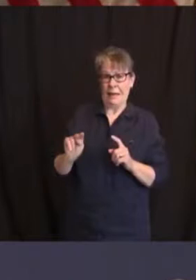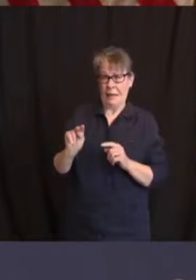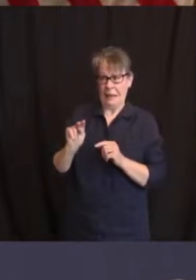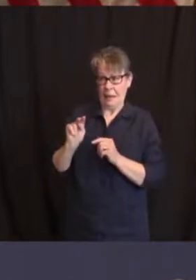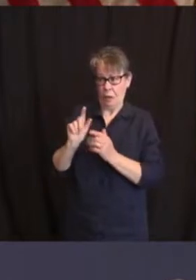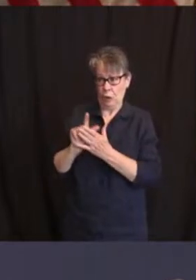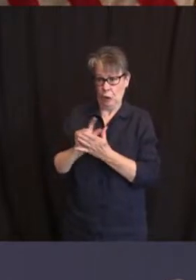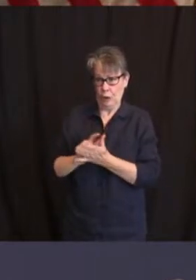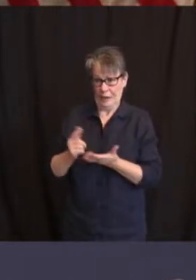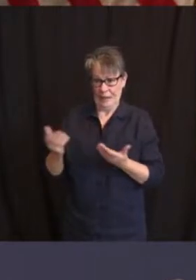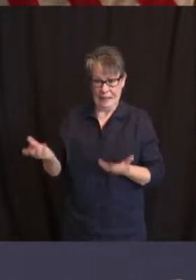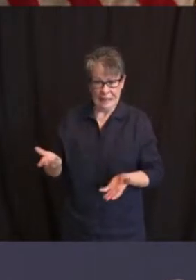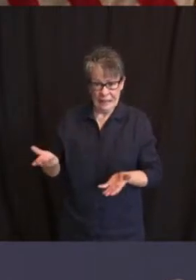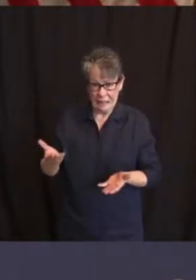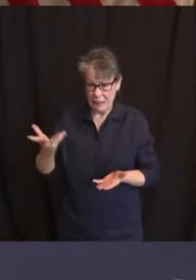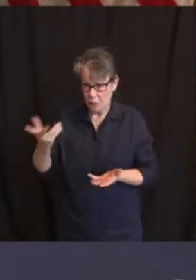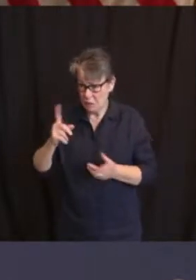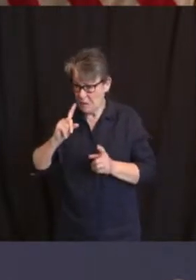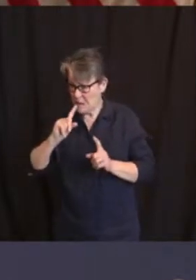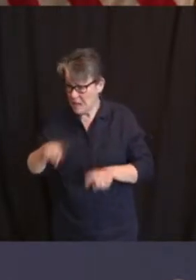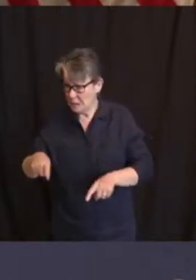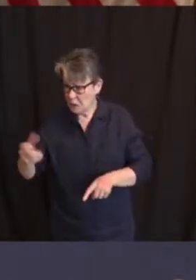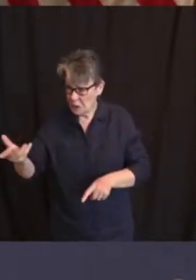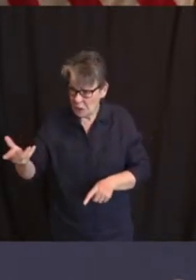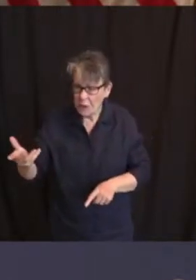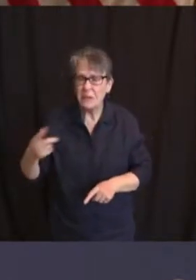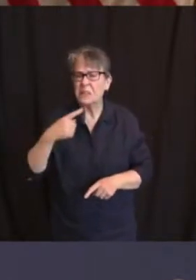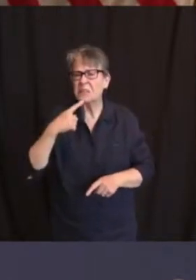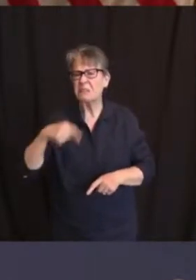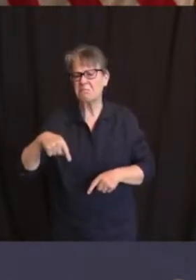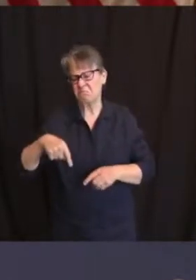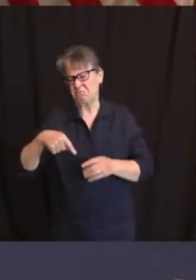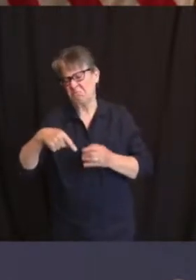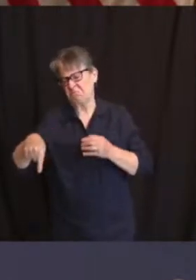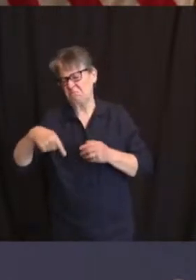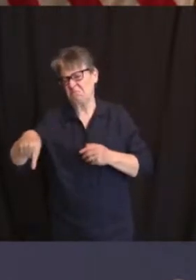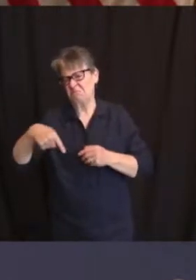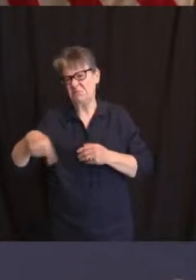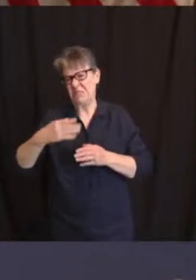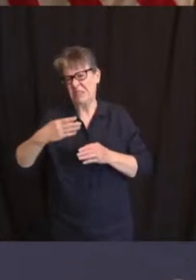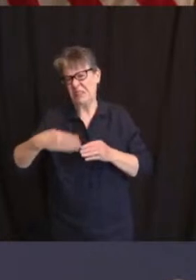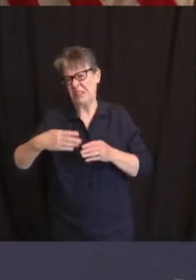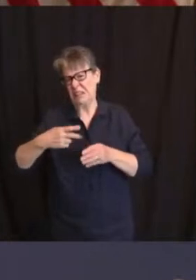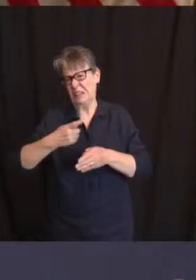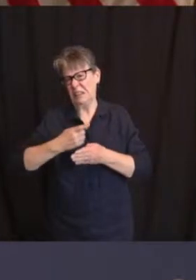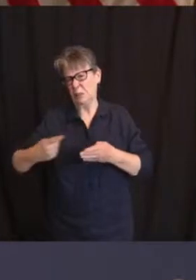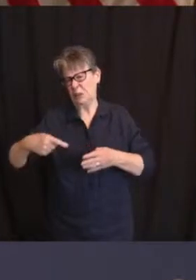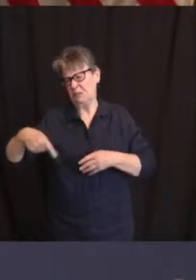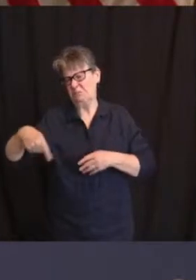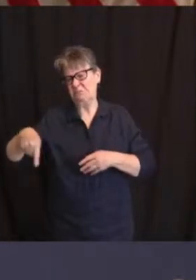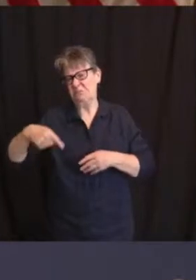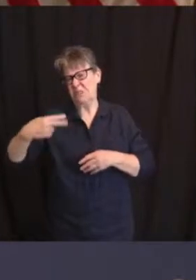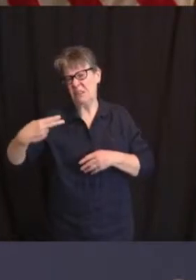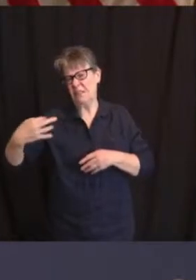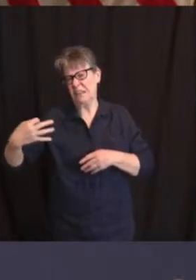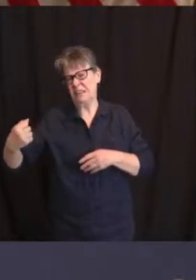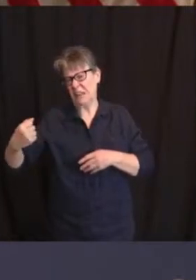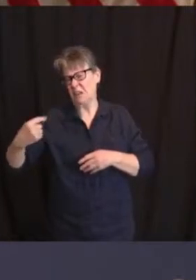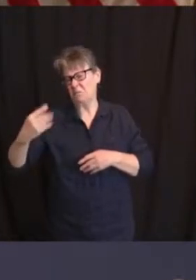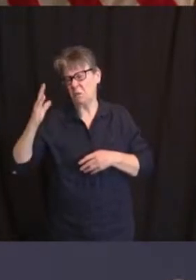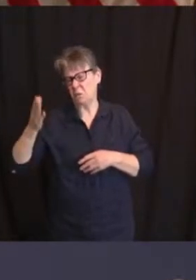an answer, would be my guess. Matt's nodding his head. Thank you for that. Sir. Thank you,